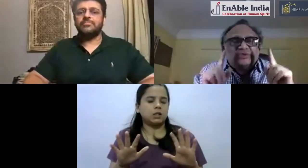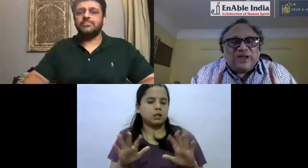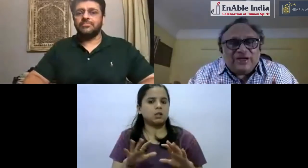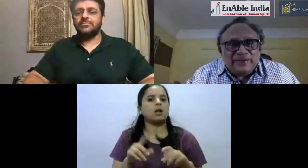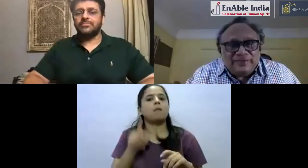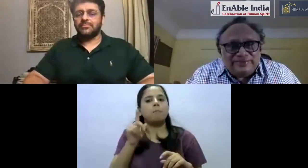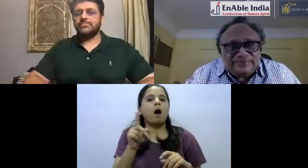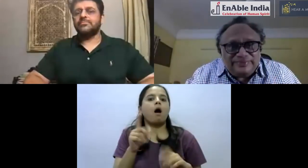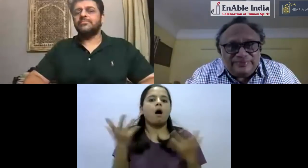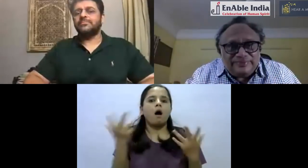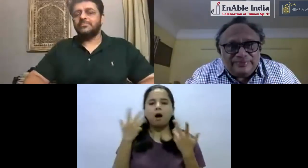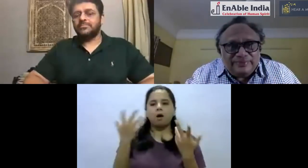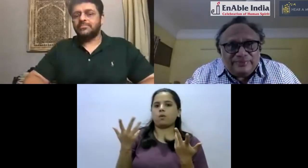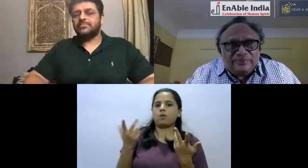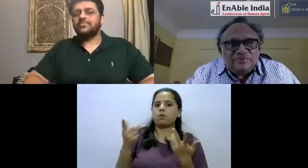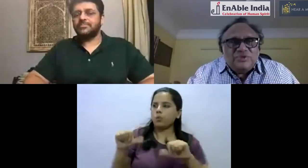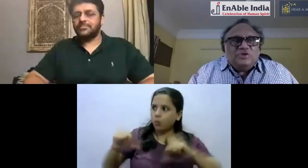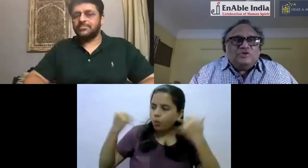It was mild.